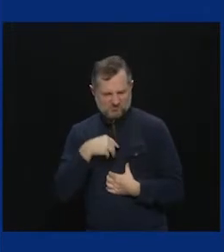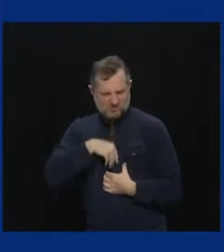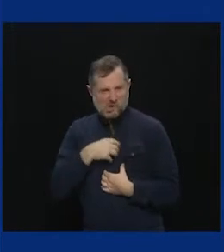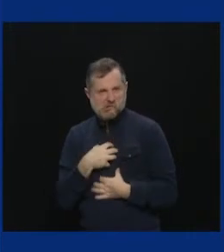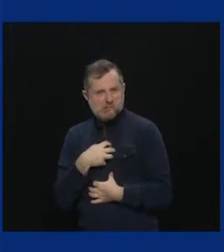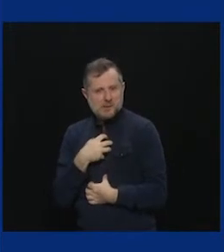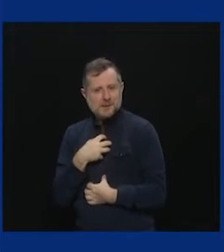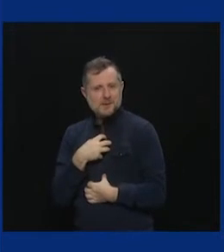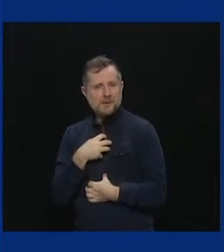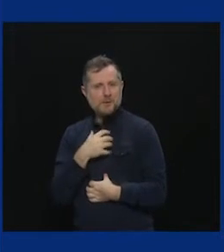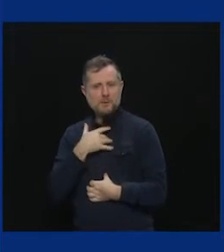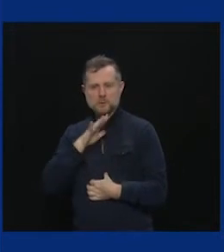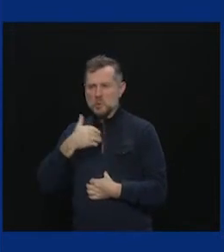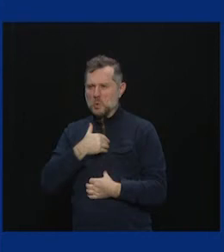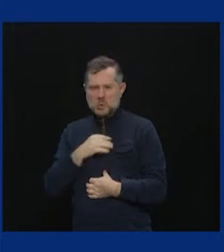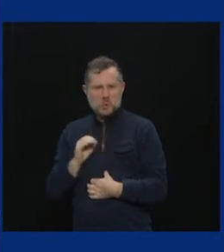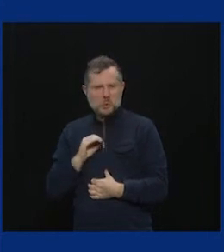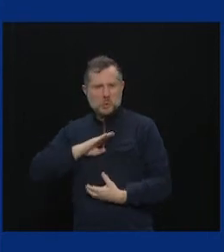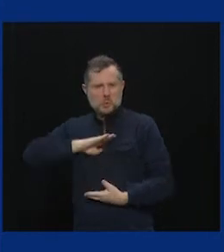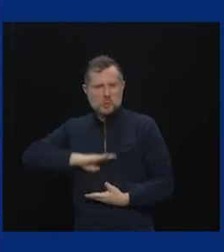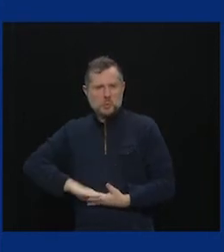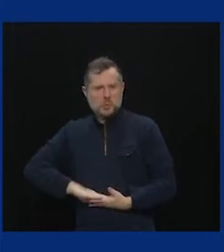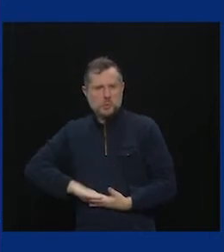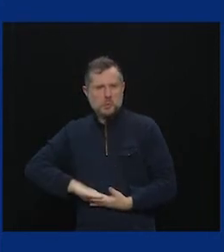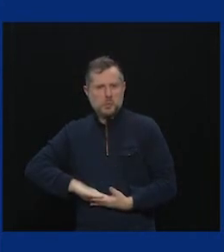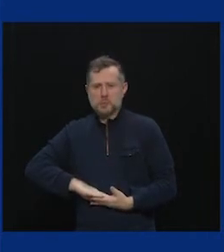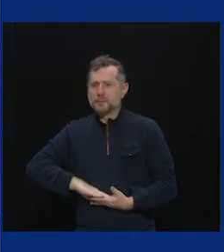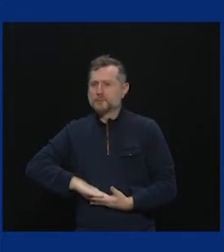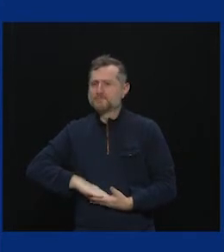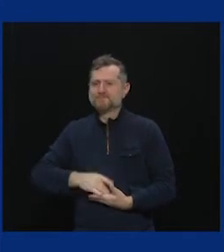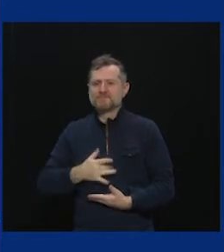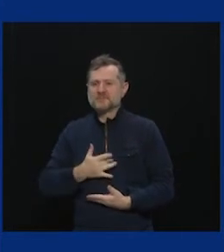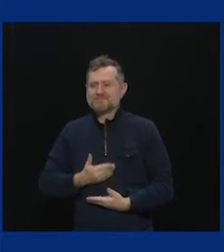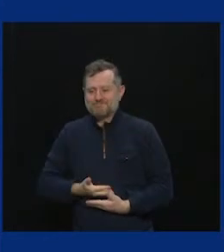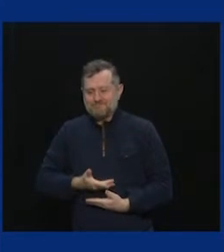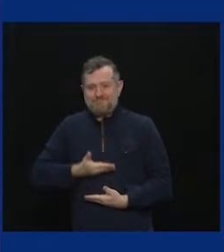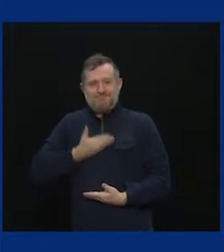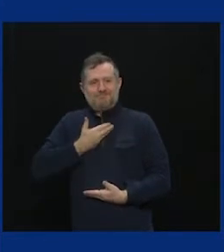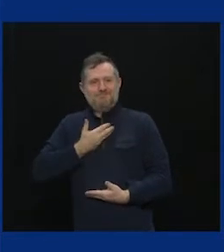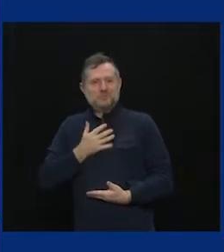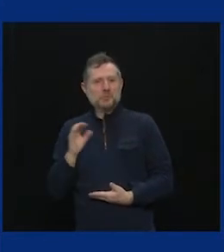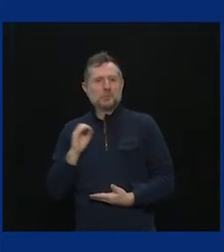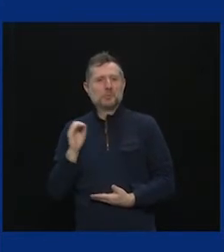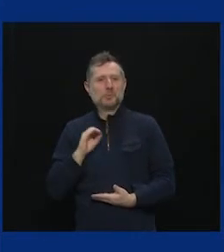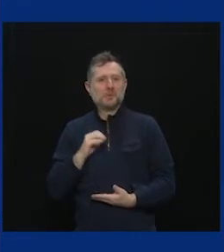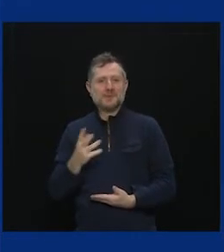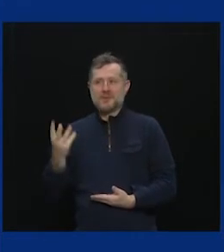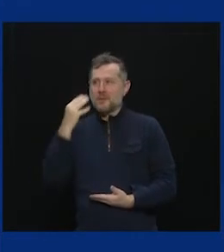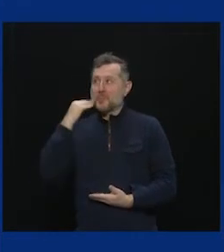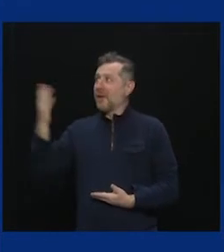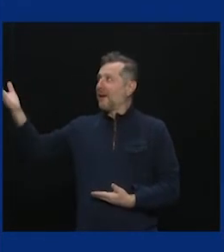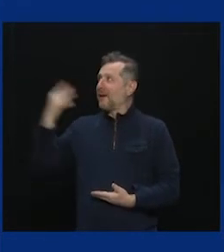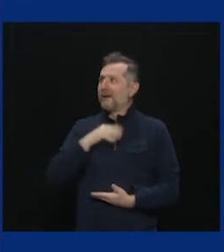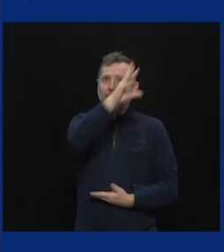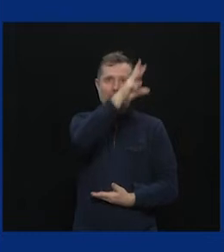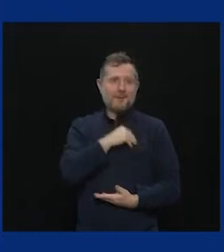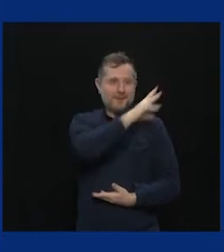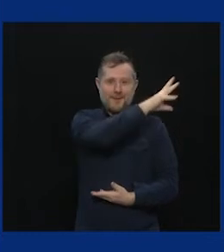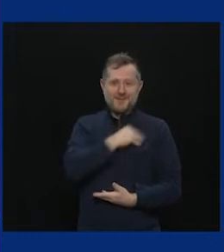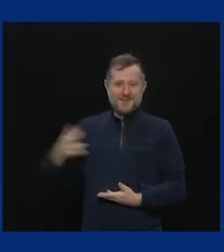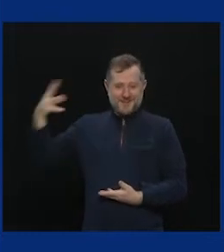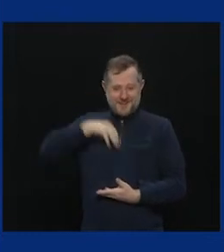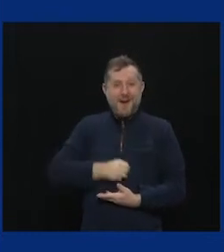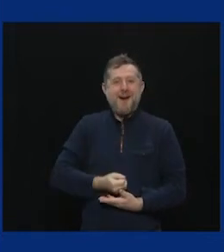these experiences. And in my opinion, the only way we're going to say that New York is truly back is when the